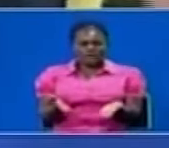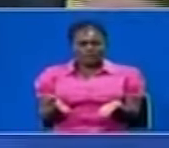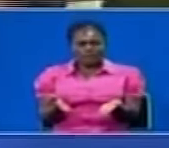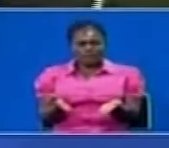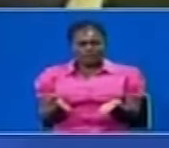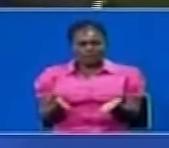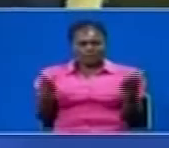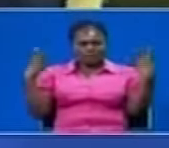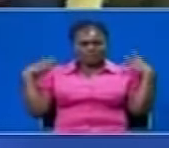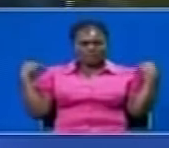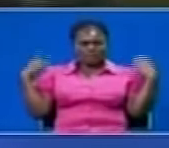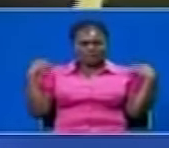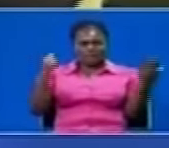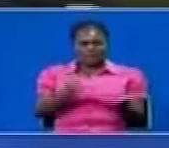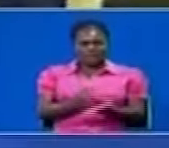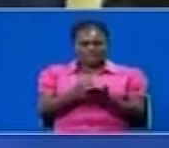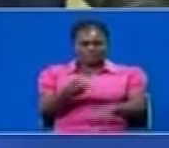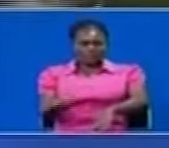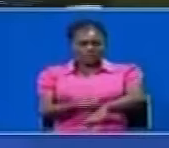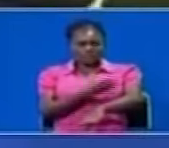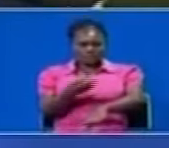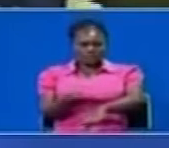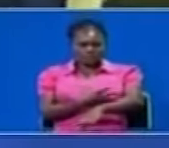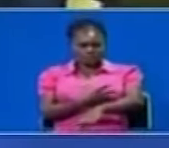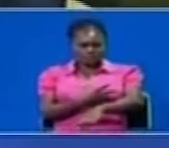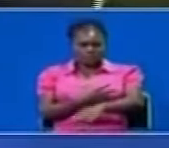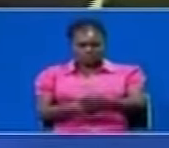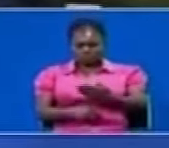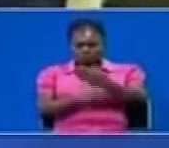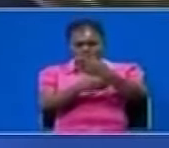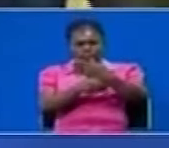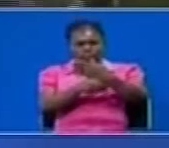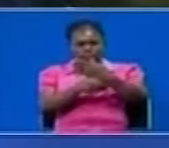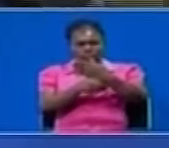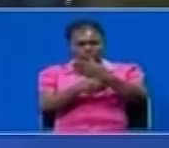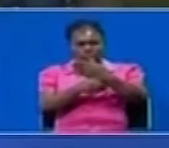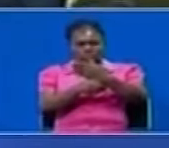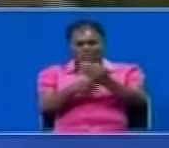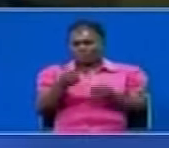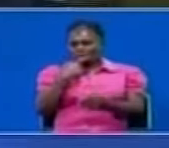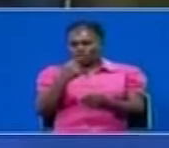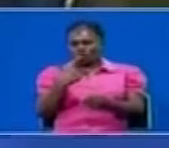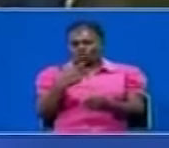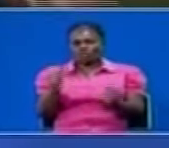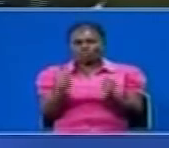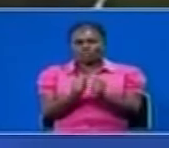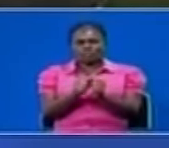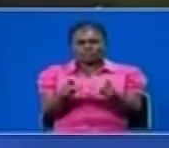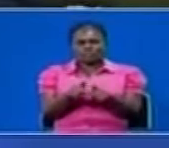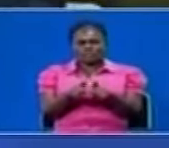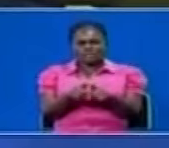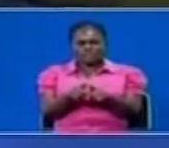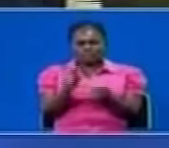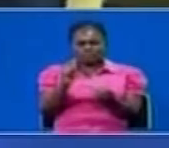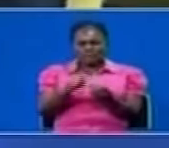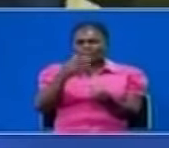these therapies are to help them with their cancer journey. They are complementary, so it goes alongside the medical treatment and is just to make the